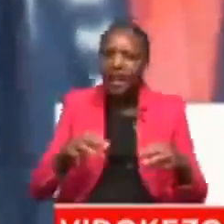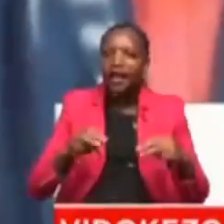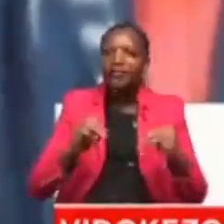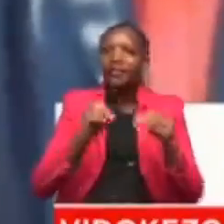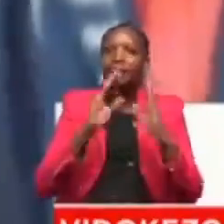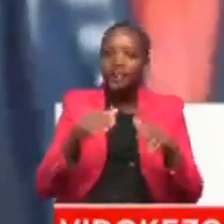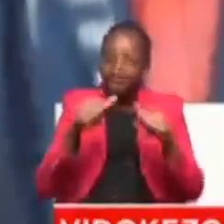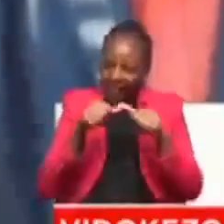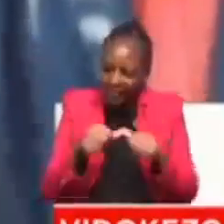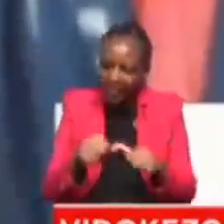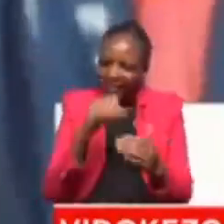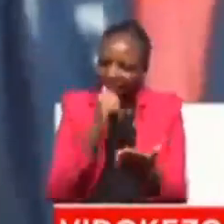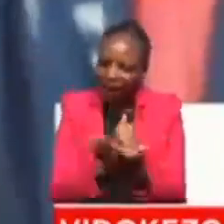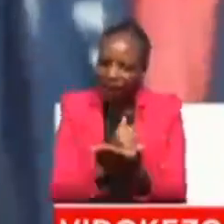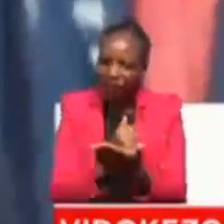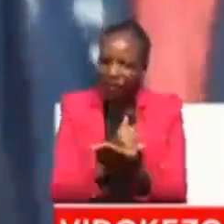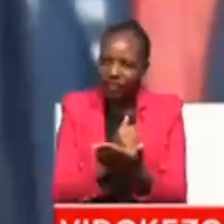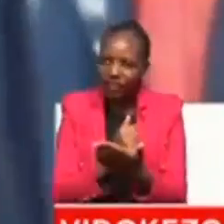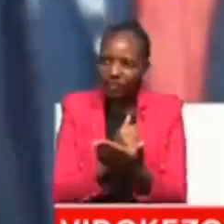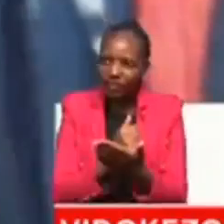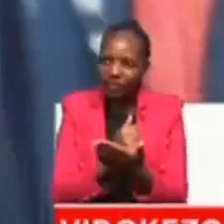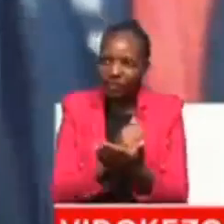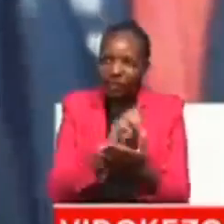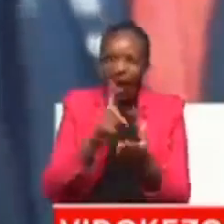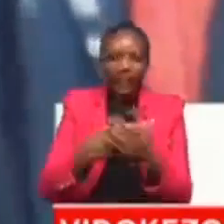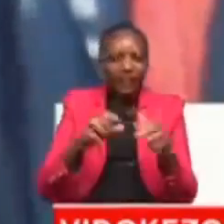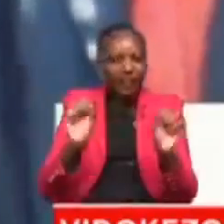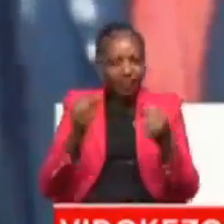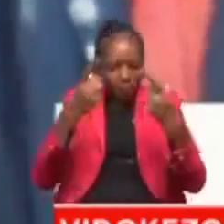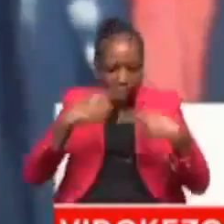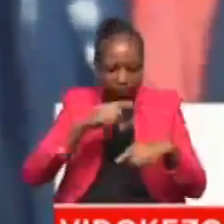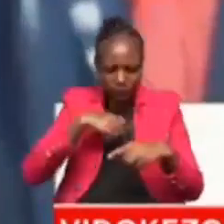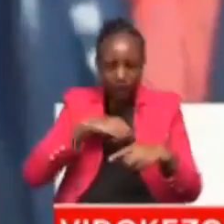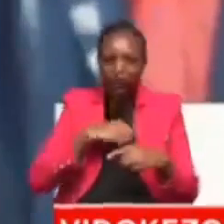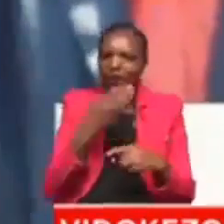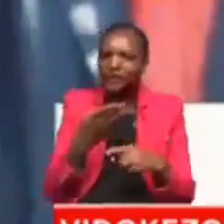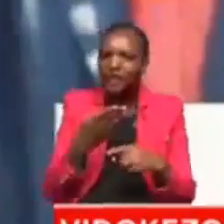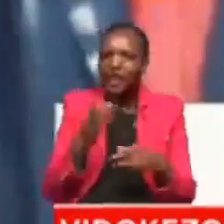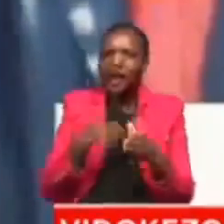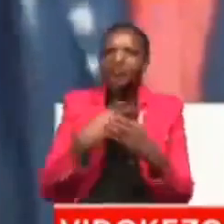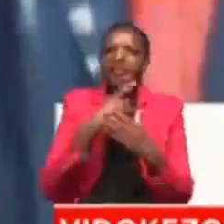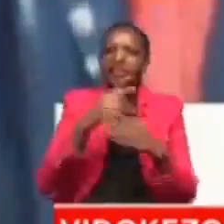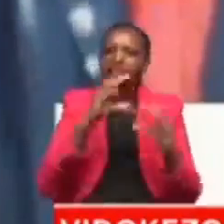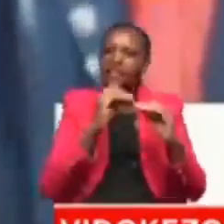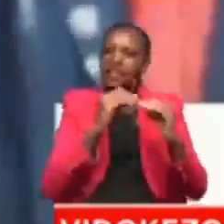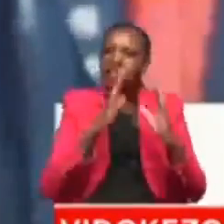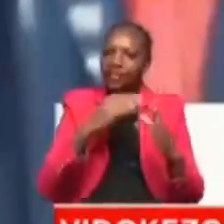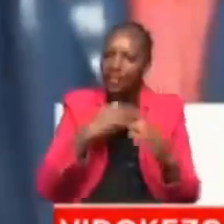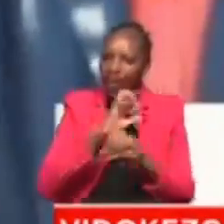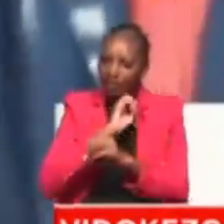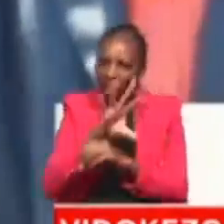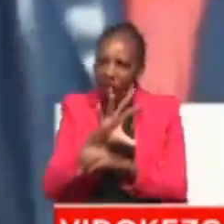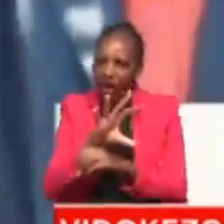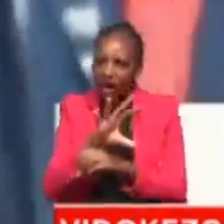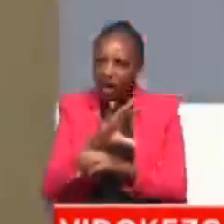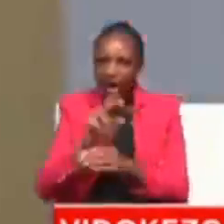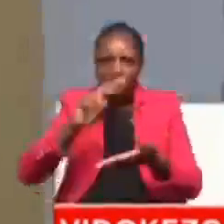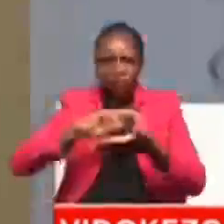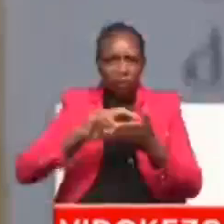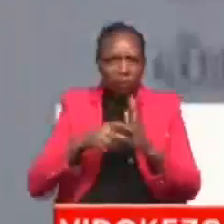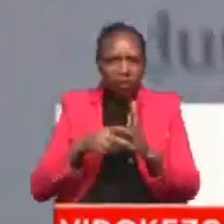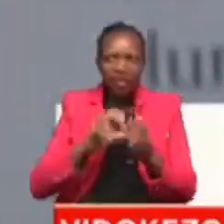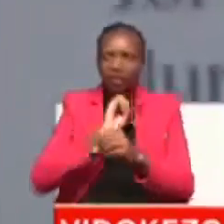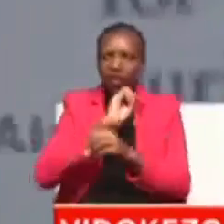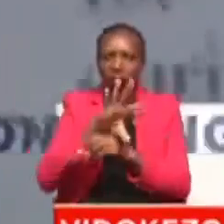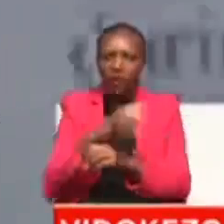locked himself in his office. The secretary cannot allow us inside. They are saying the teachers have coronavirus. Does it mean that coronavirus